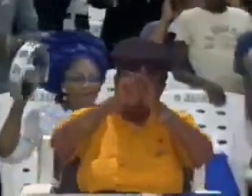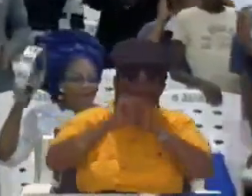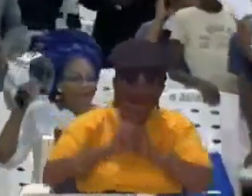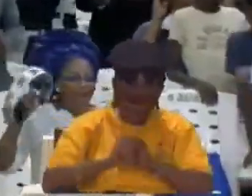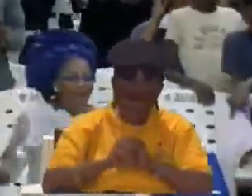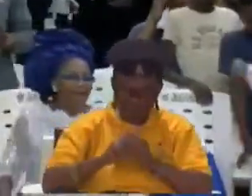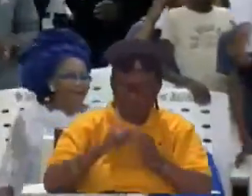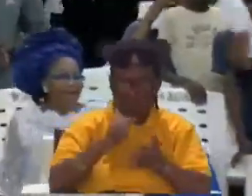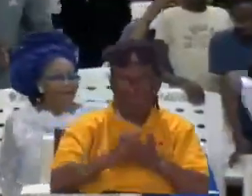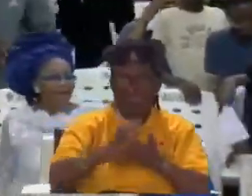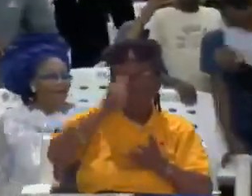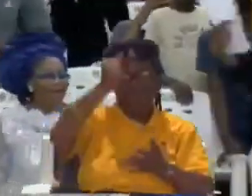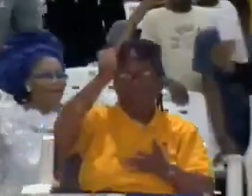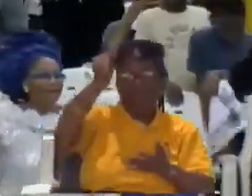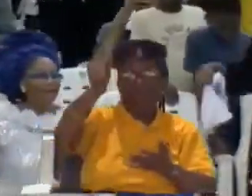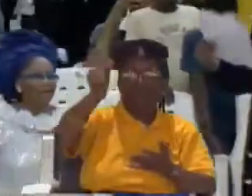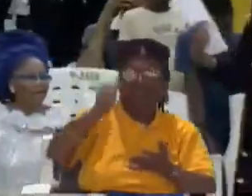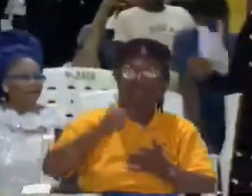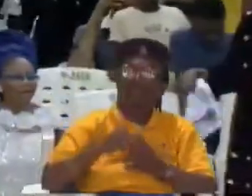worshipped.